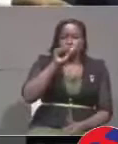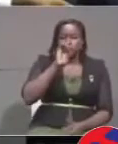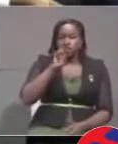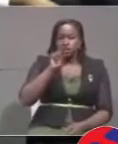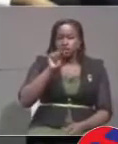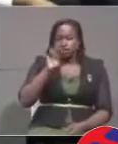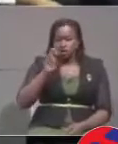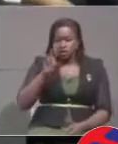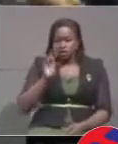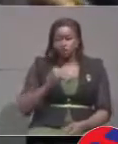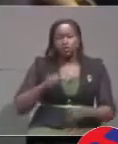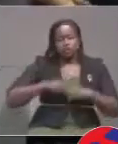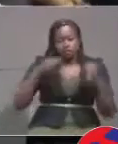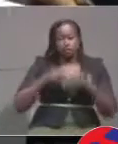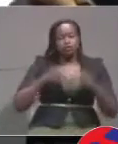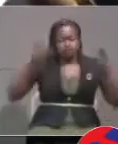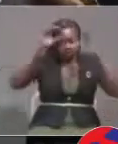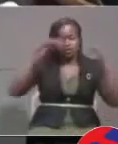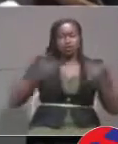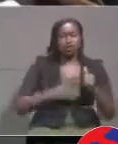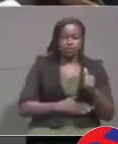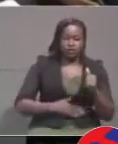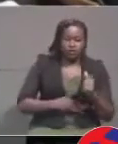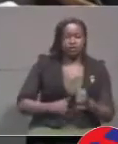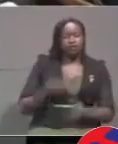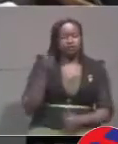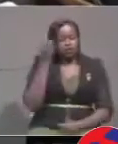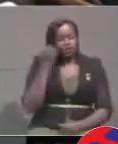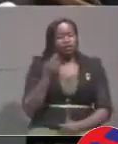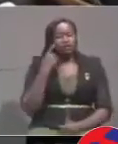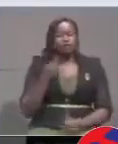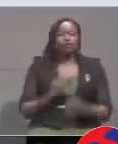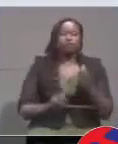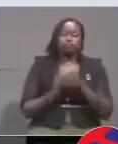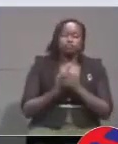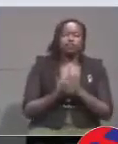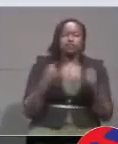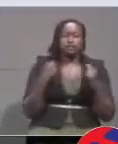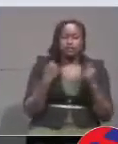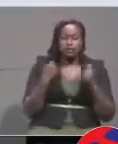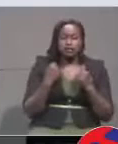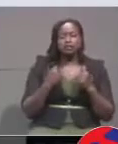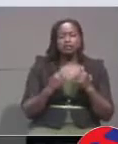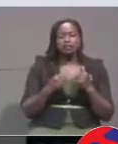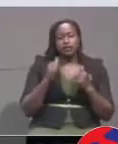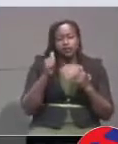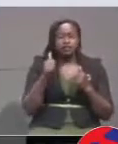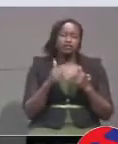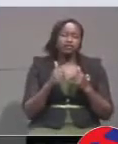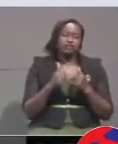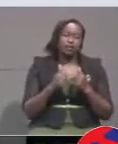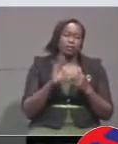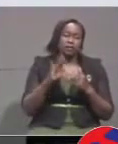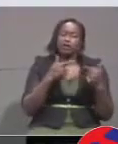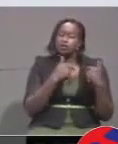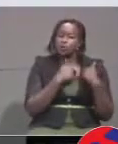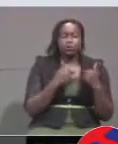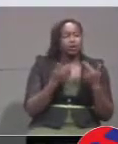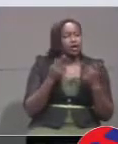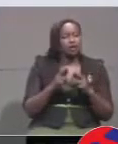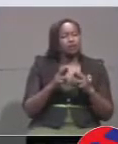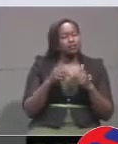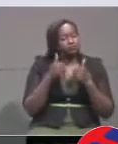I saw Rokuda anytime. So I think my question is Kwekutua update. Yeah. Nti if